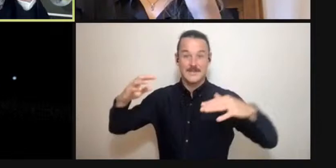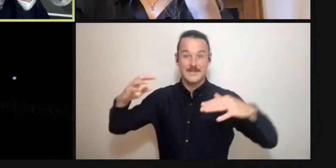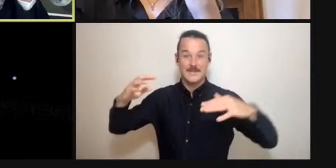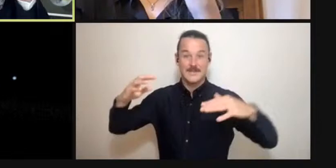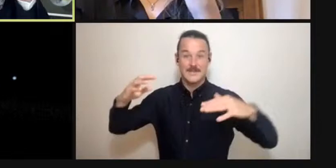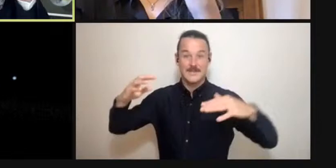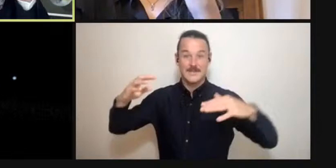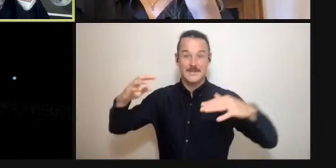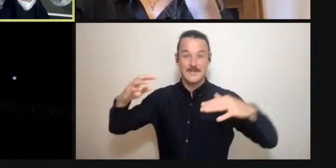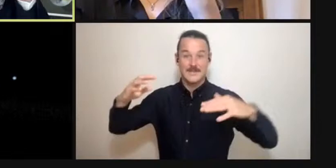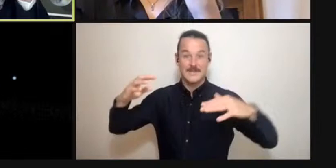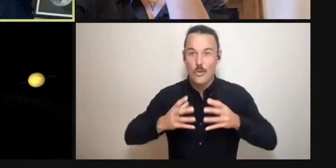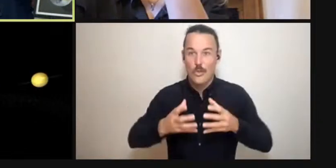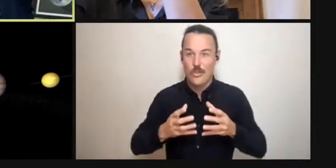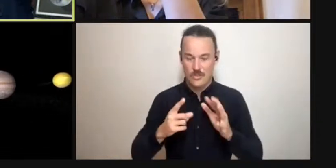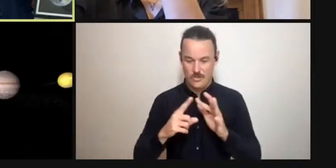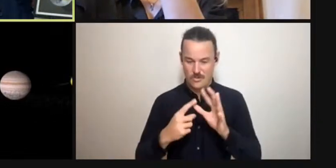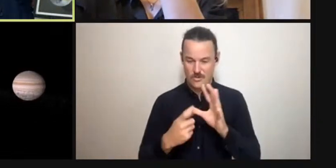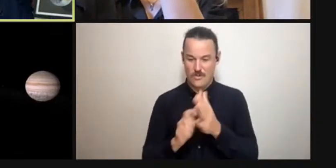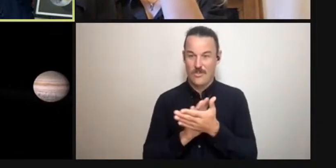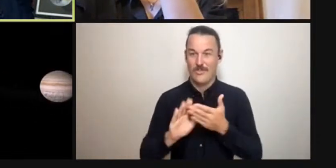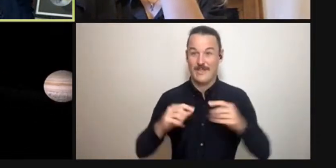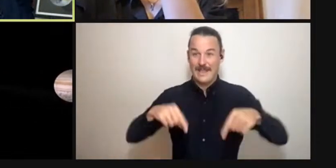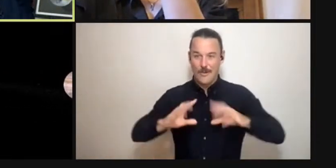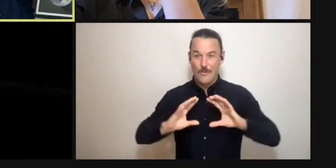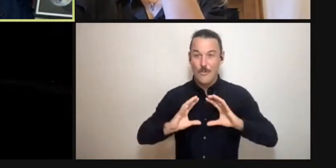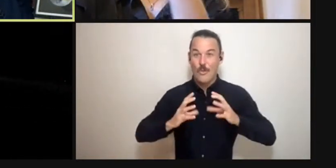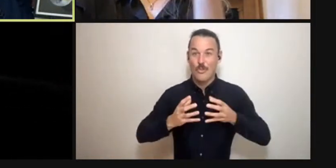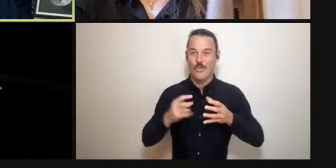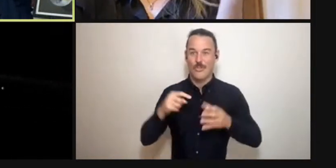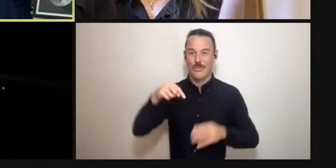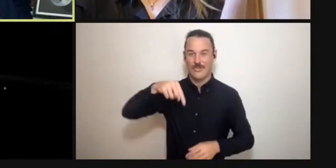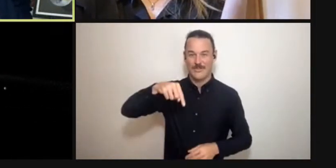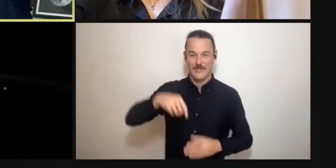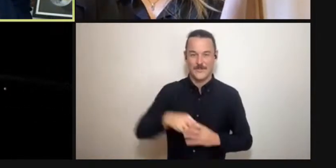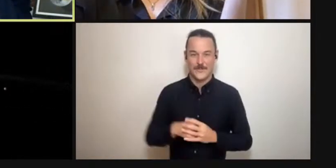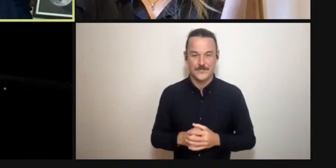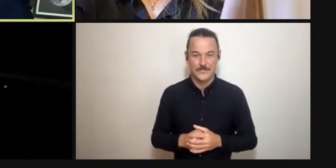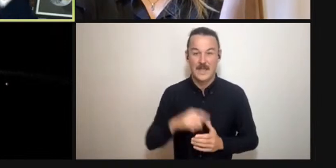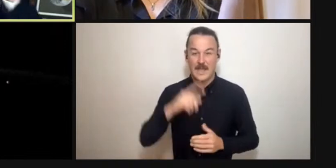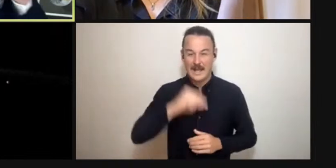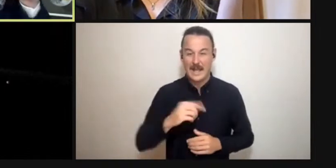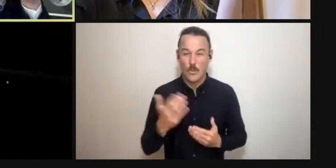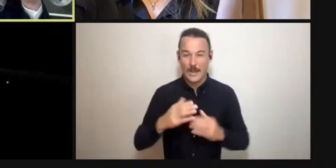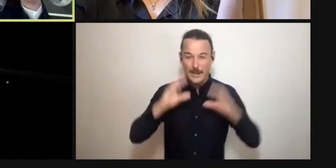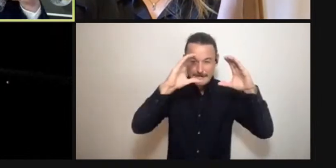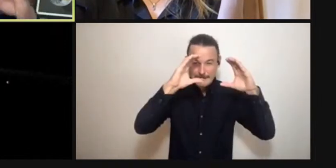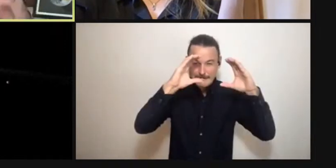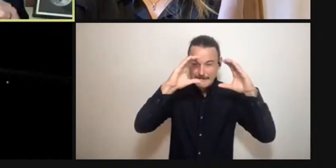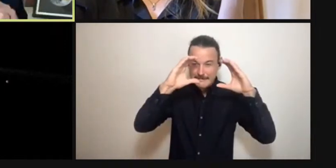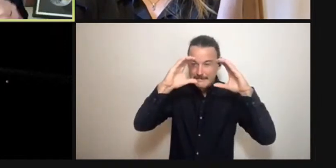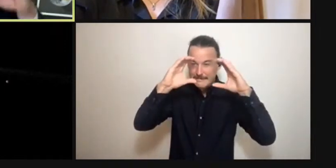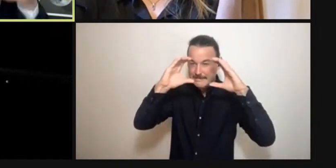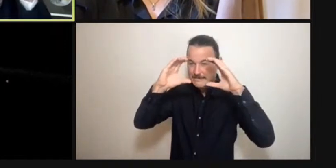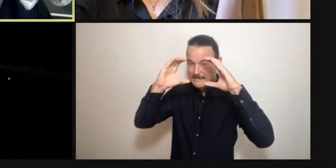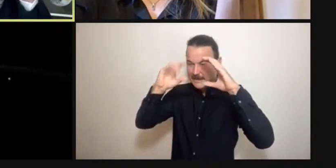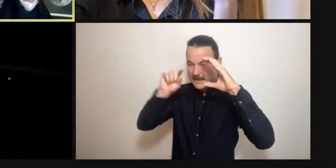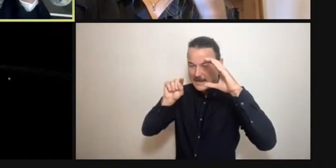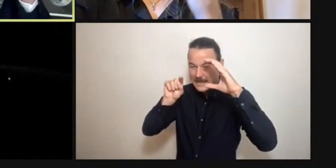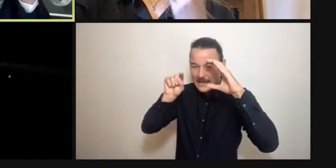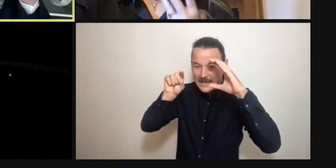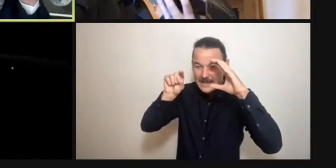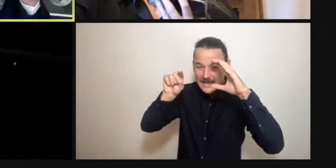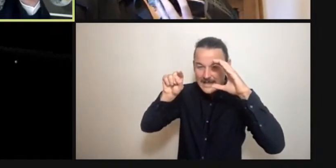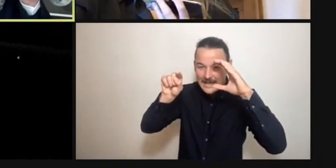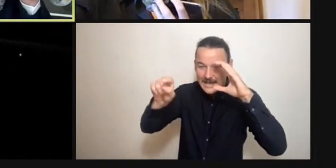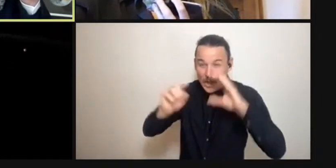can either try to find the Earth in deepest space off to the right and click on it, or more easily, you can go